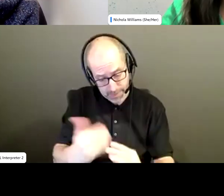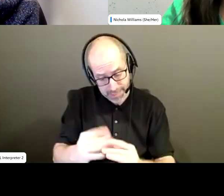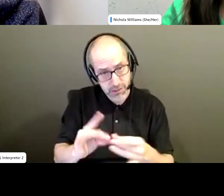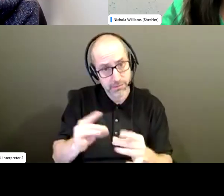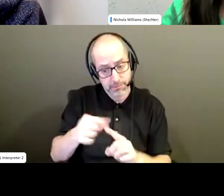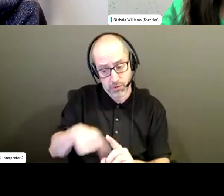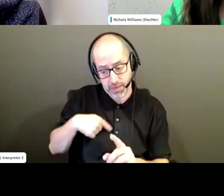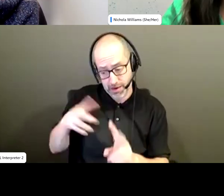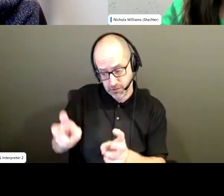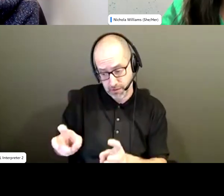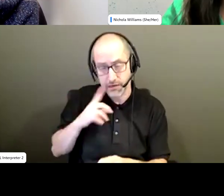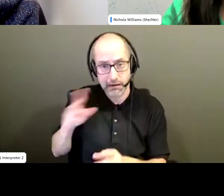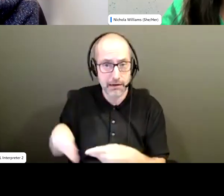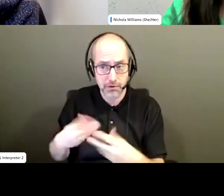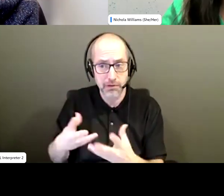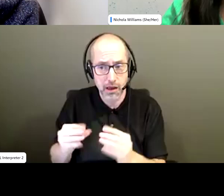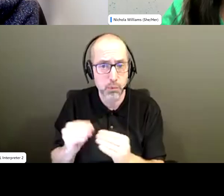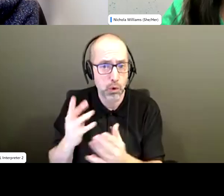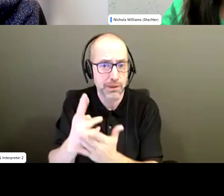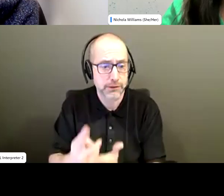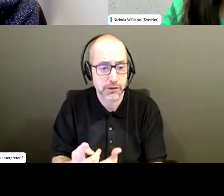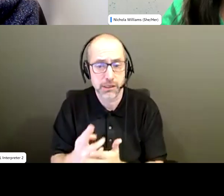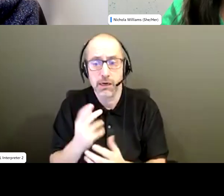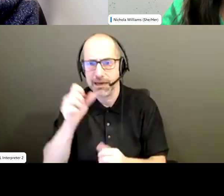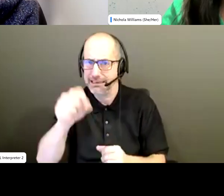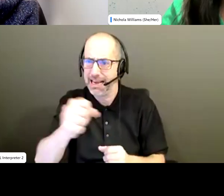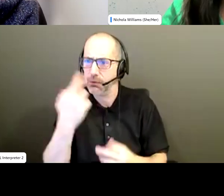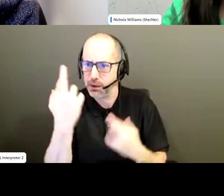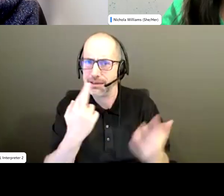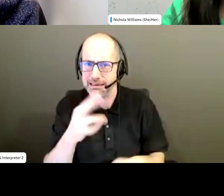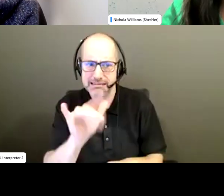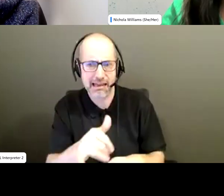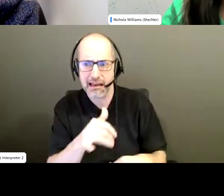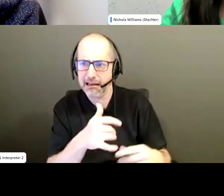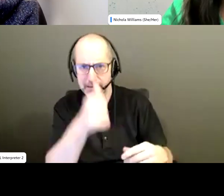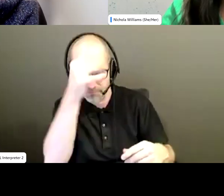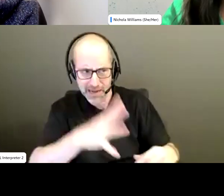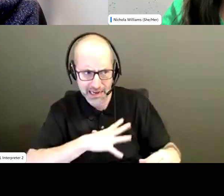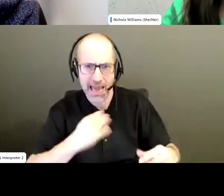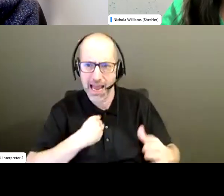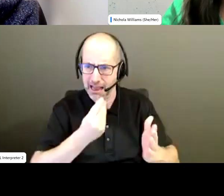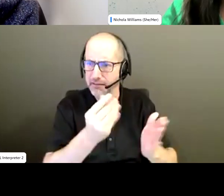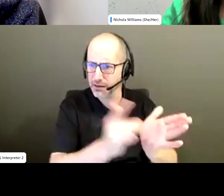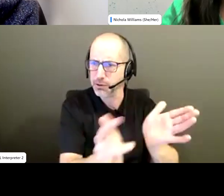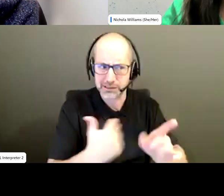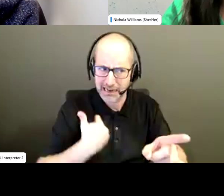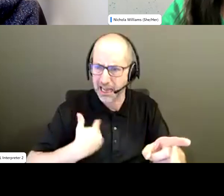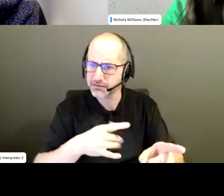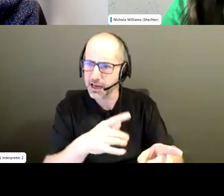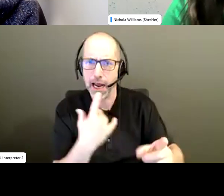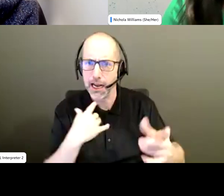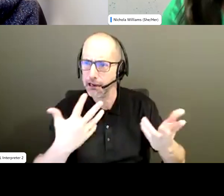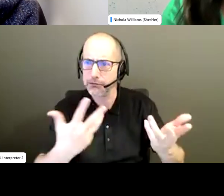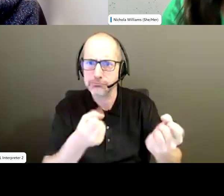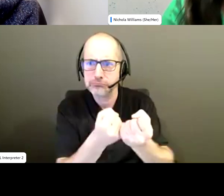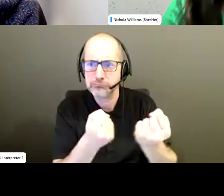other specific resources. Because, yes, we do recognize that is a big gap, and men do experience abuse, especially economic